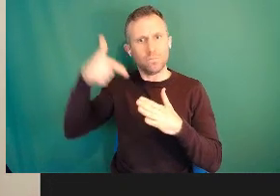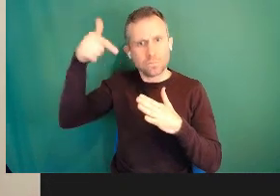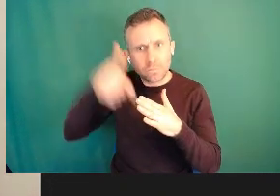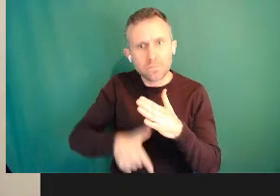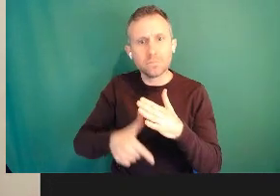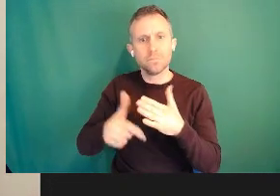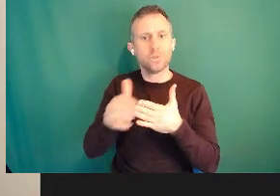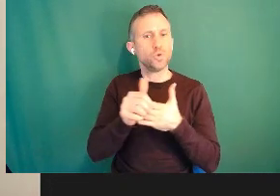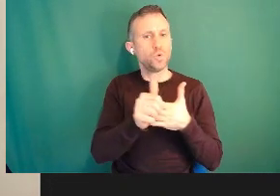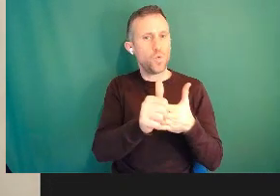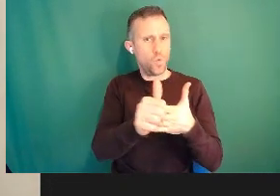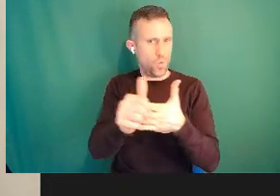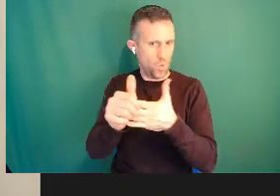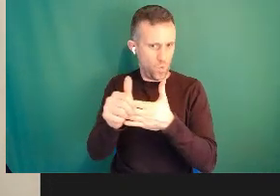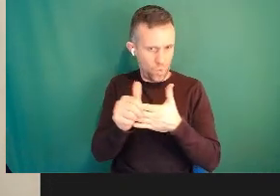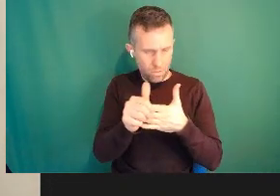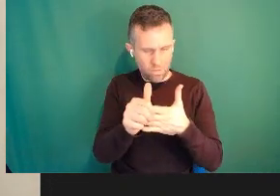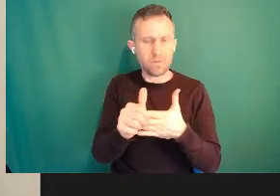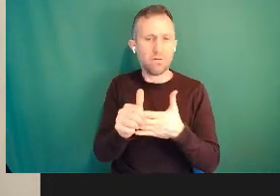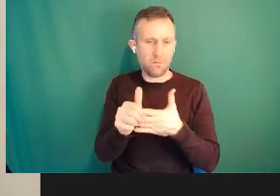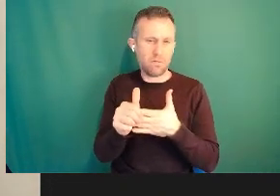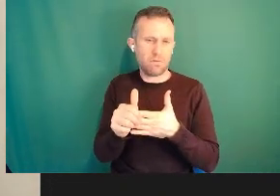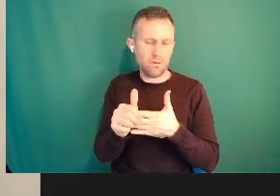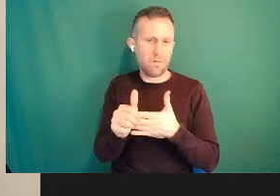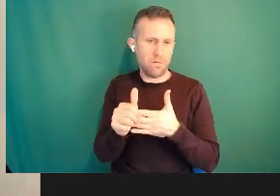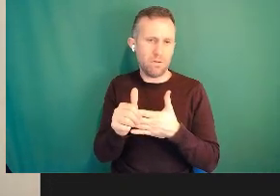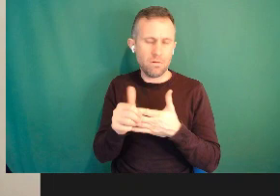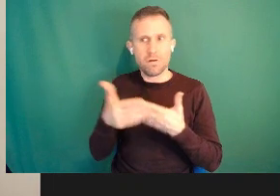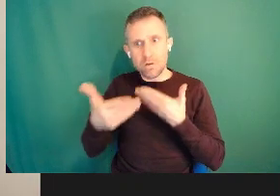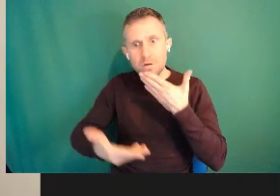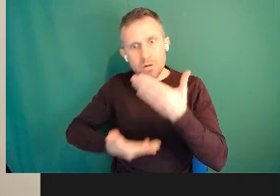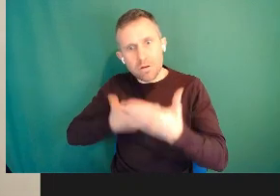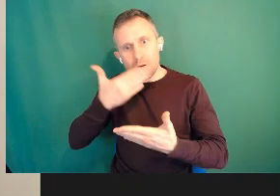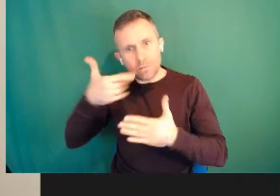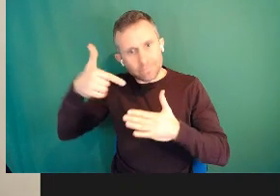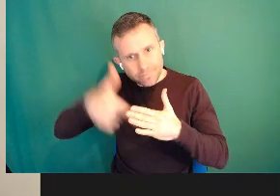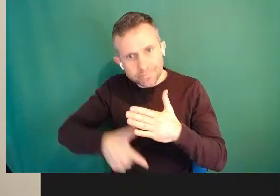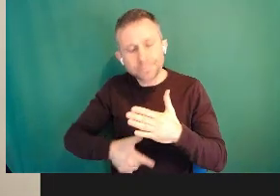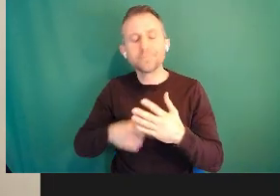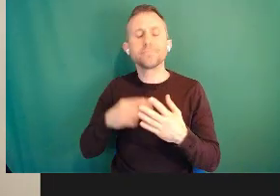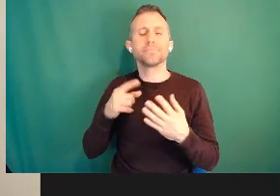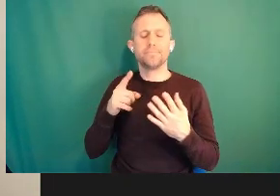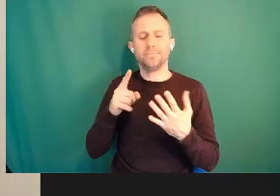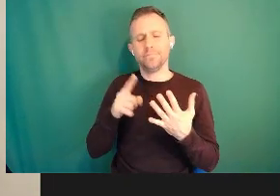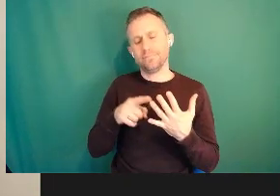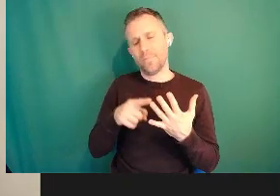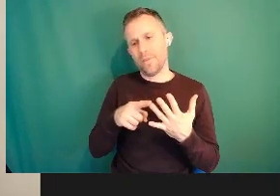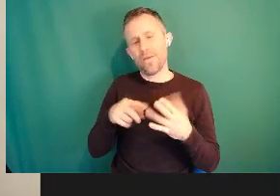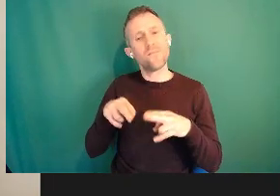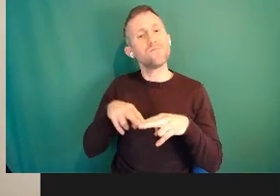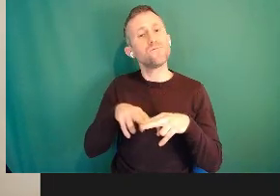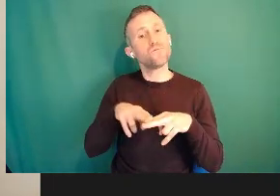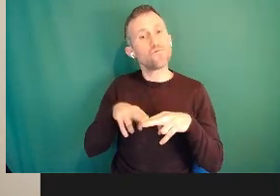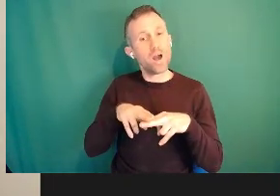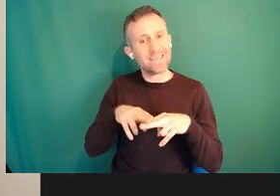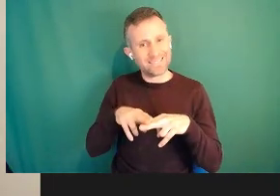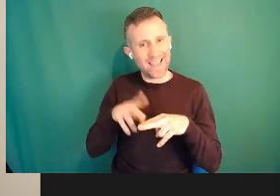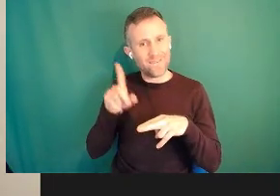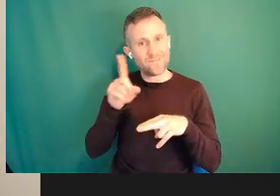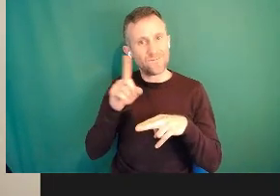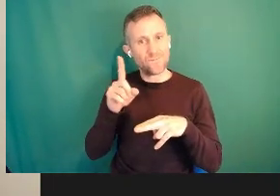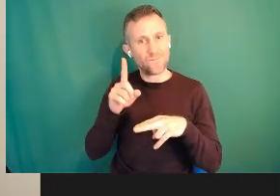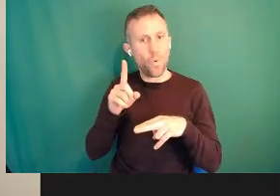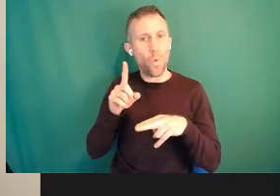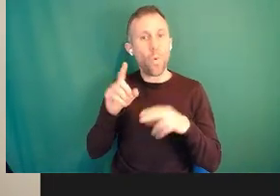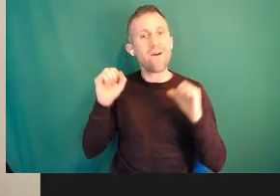about our history. On Fridays we have filming tours, so if you're really interested in ghosts and